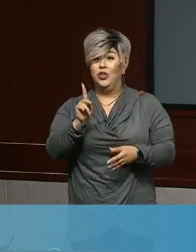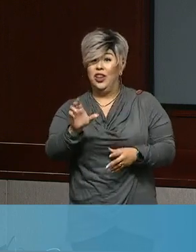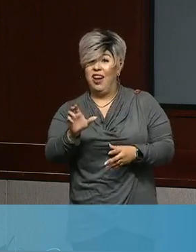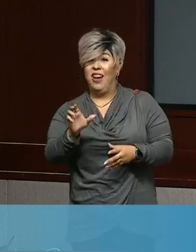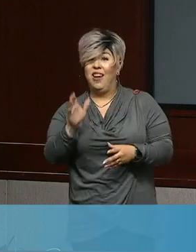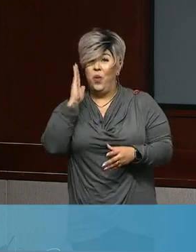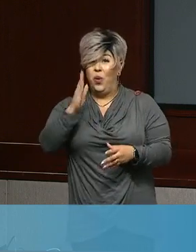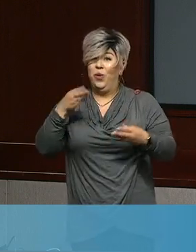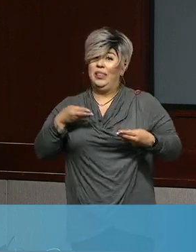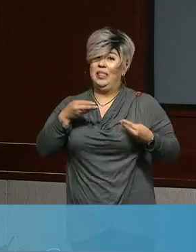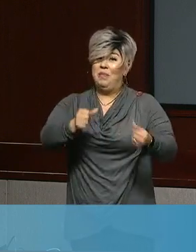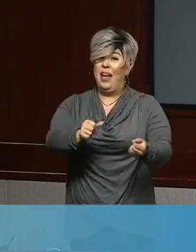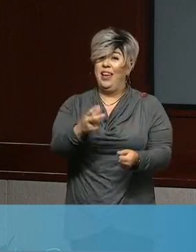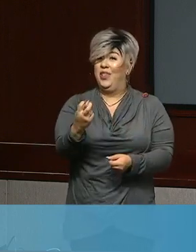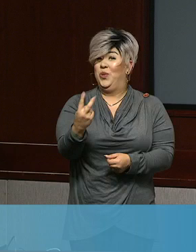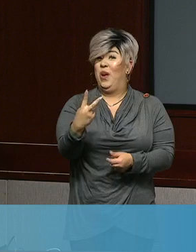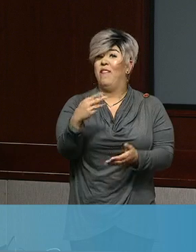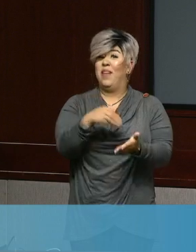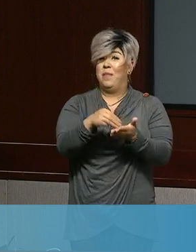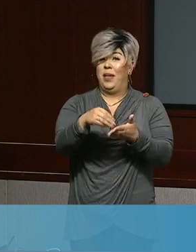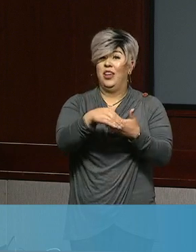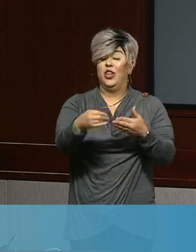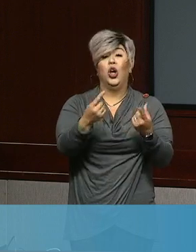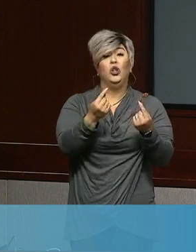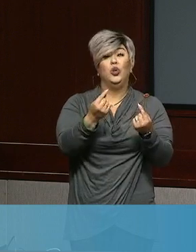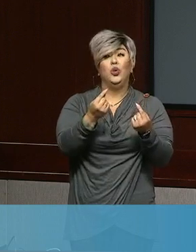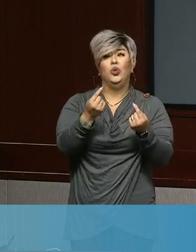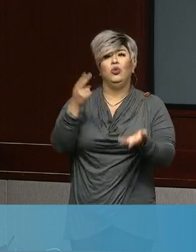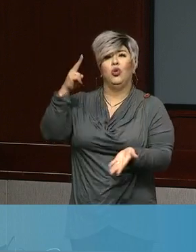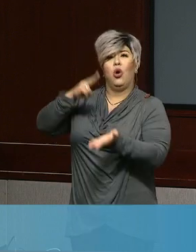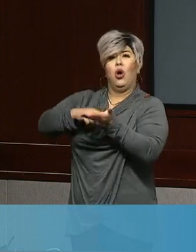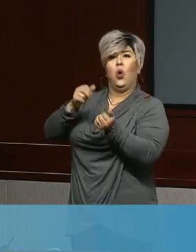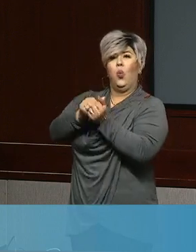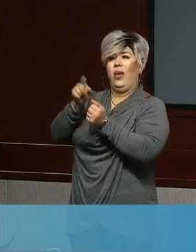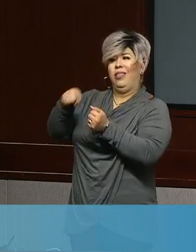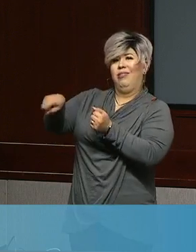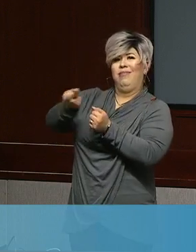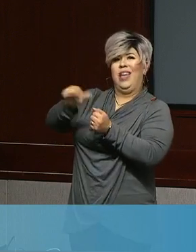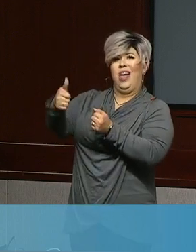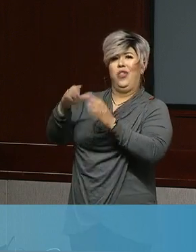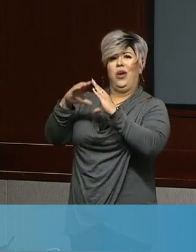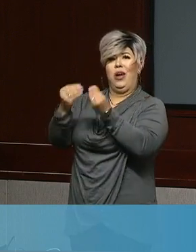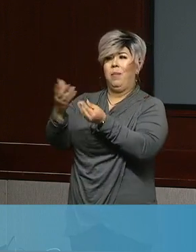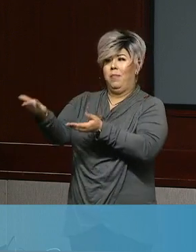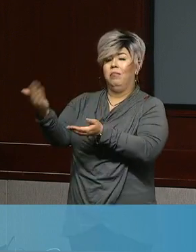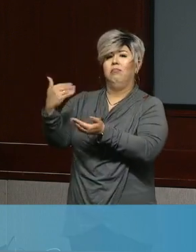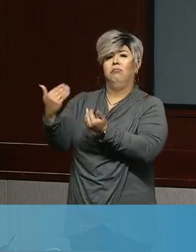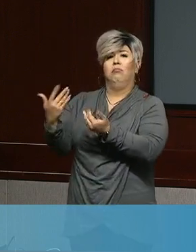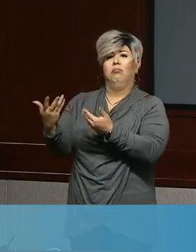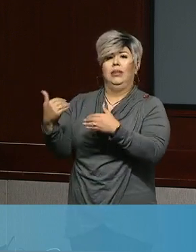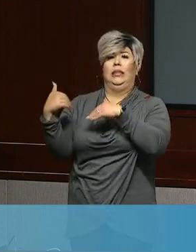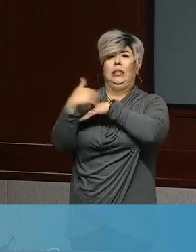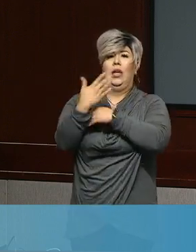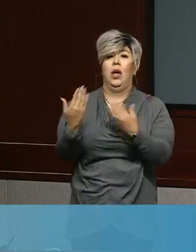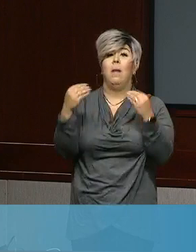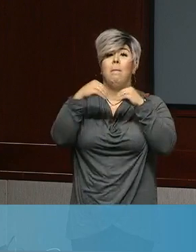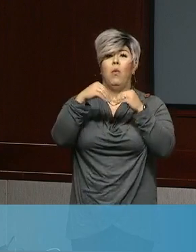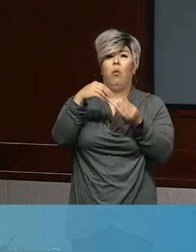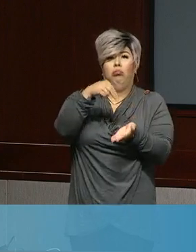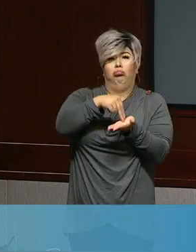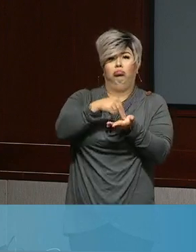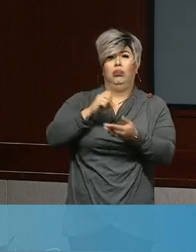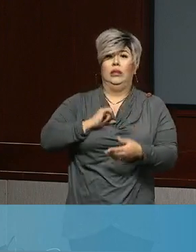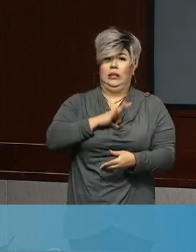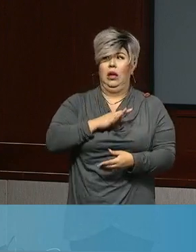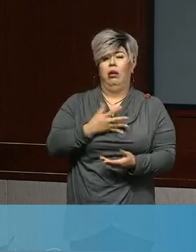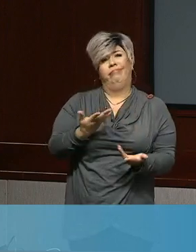million to contract with Right Sourcing Incorporated for up to 84 additional nursing personnel that